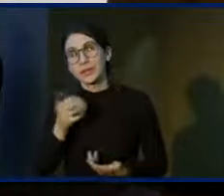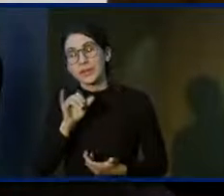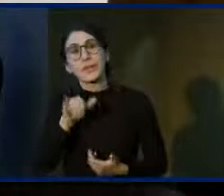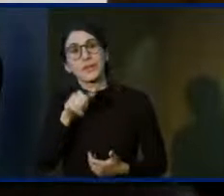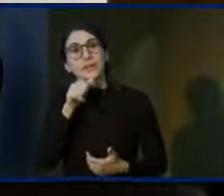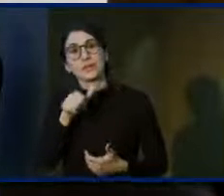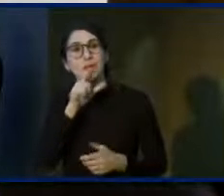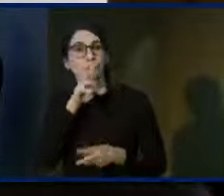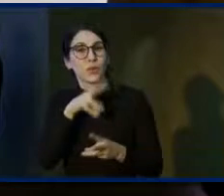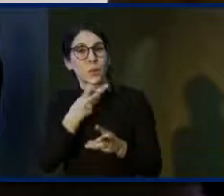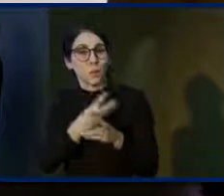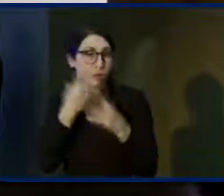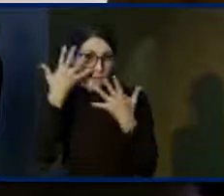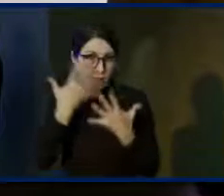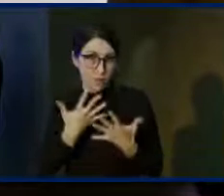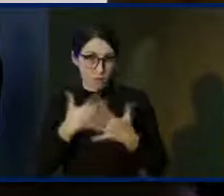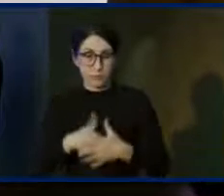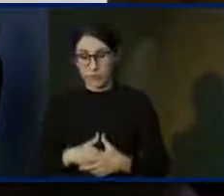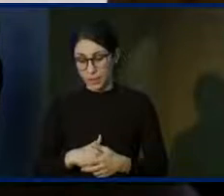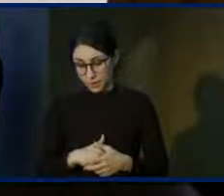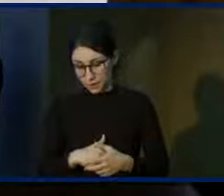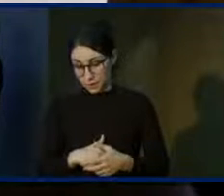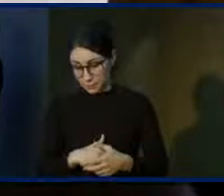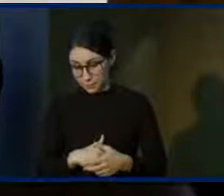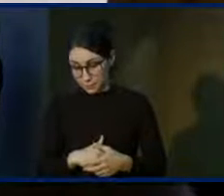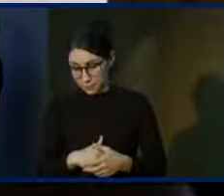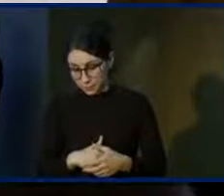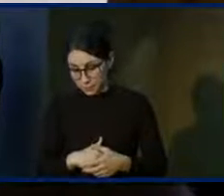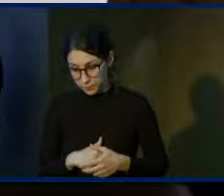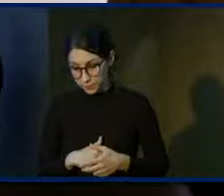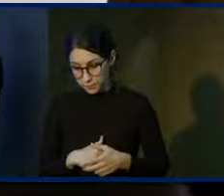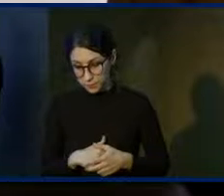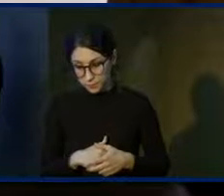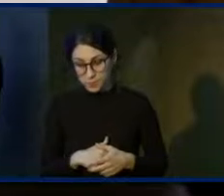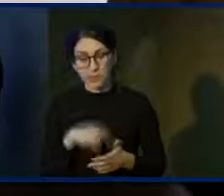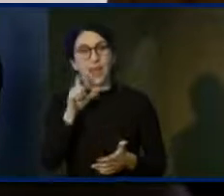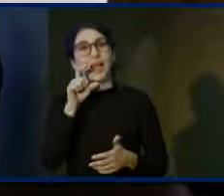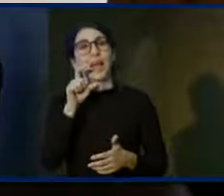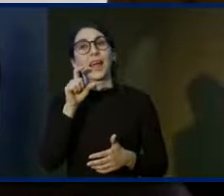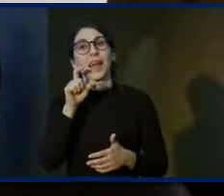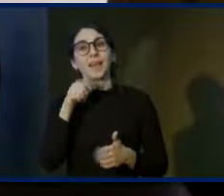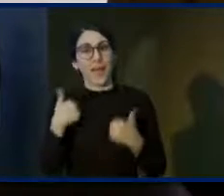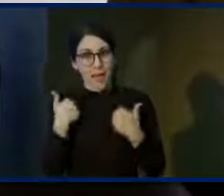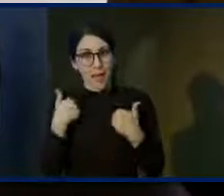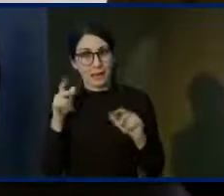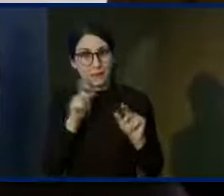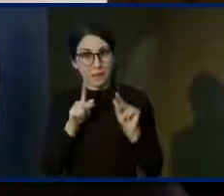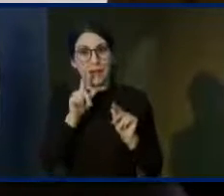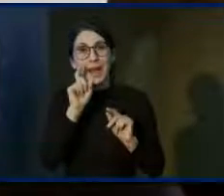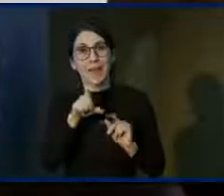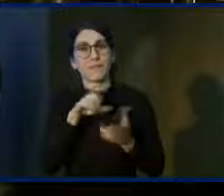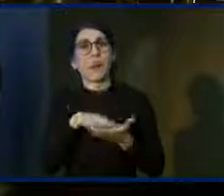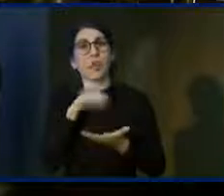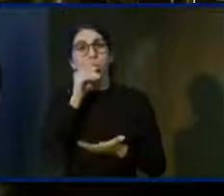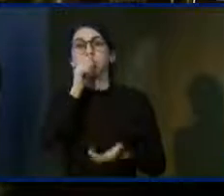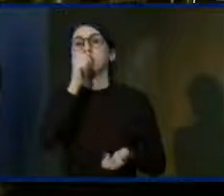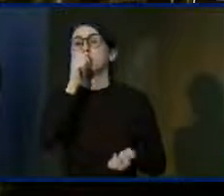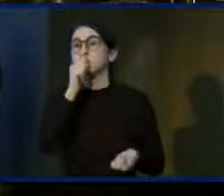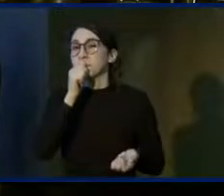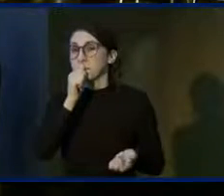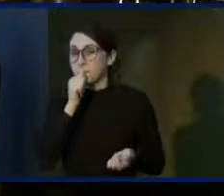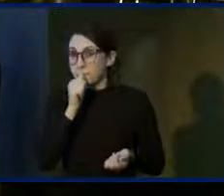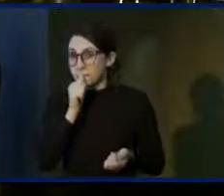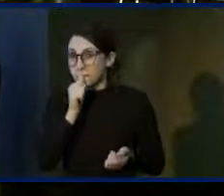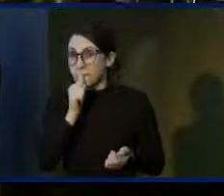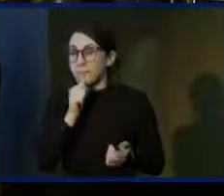done, unfortunately. And we're going to have to learn the patience in getting things done.